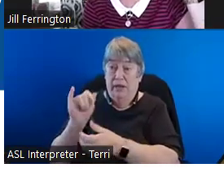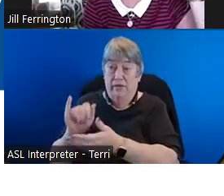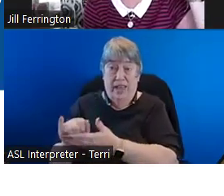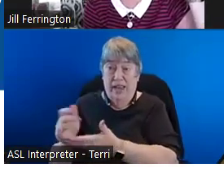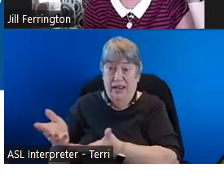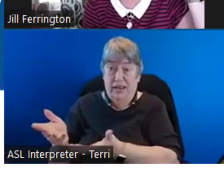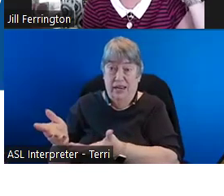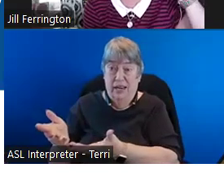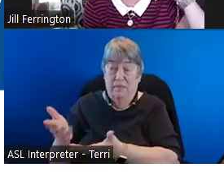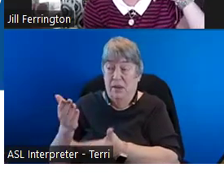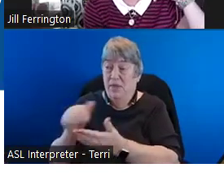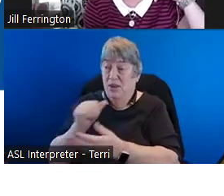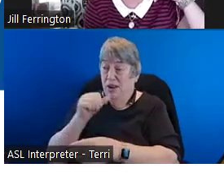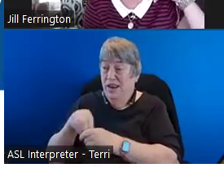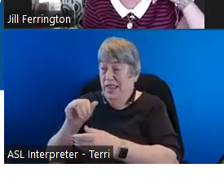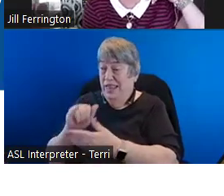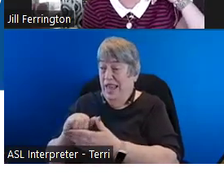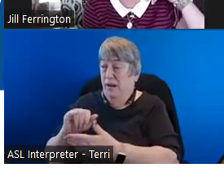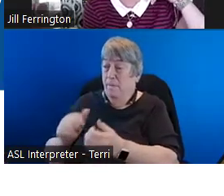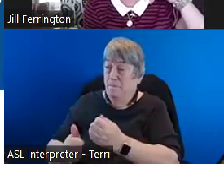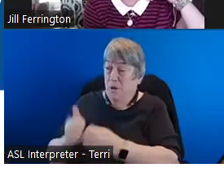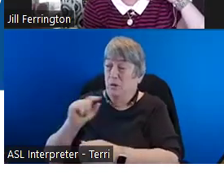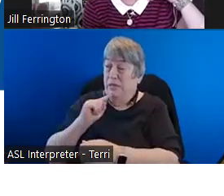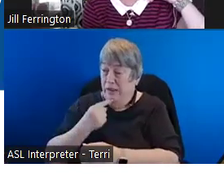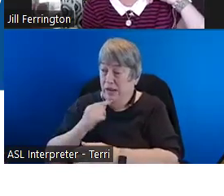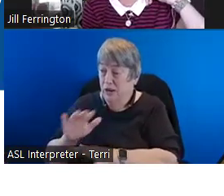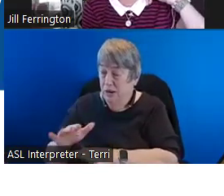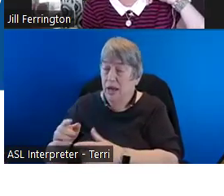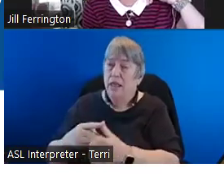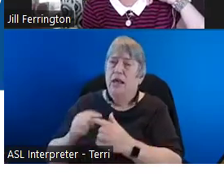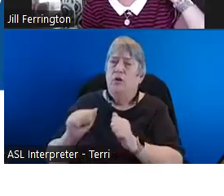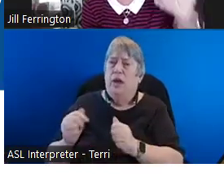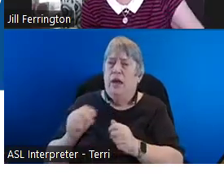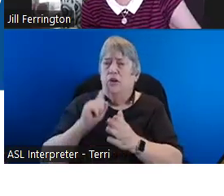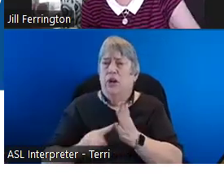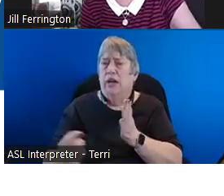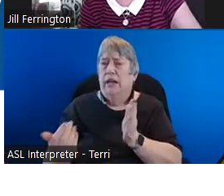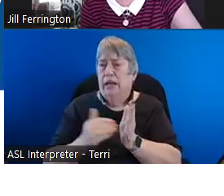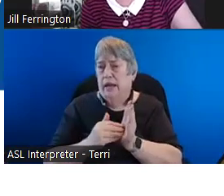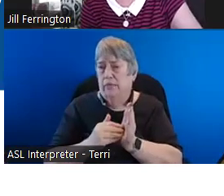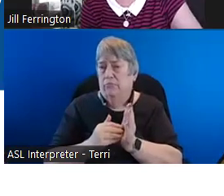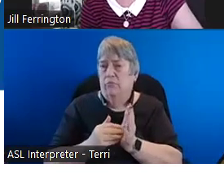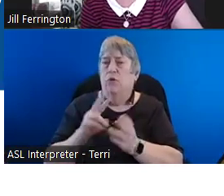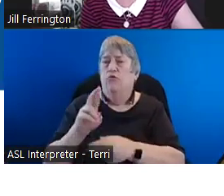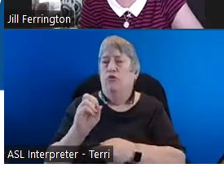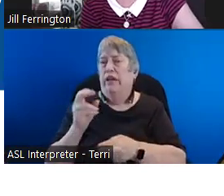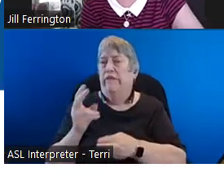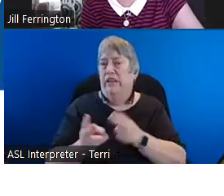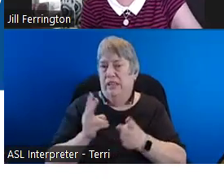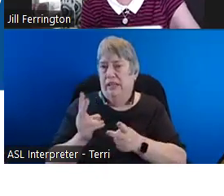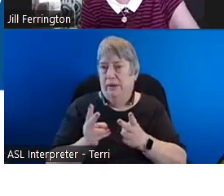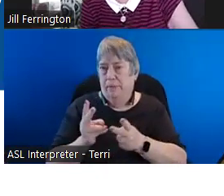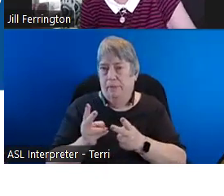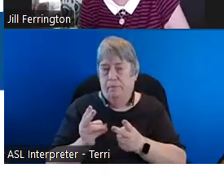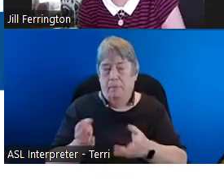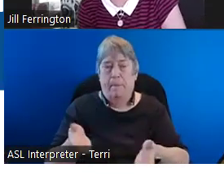to take a second look at it. Was all the information looked at? Is there a need to revisit? So if we go on to the next